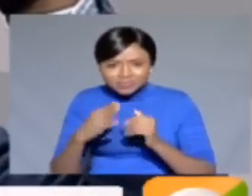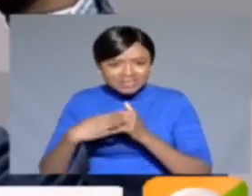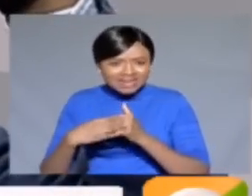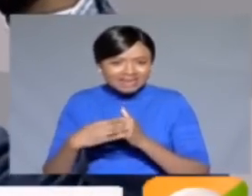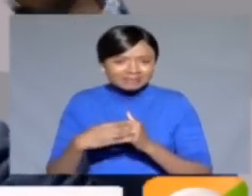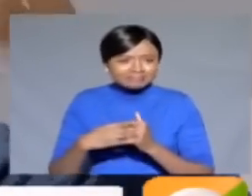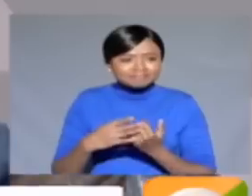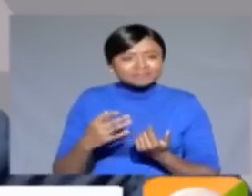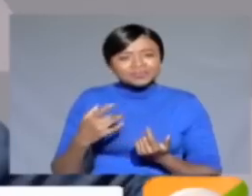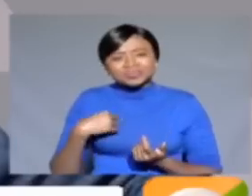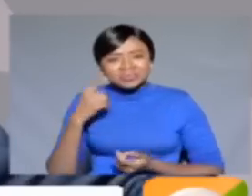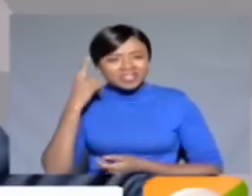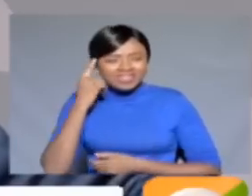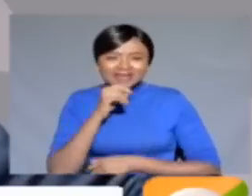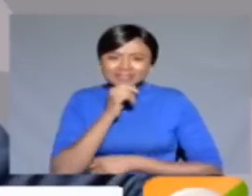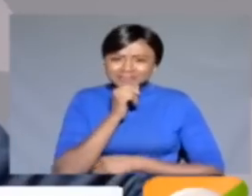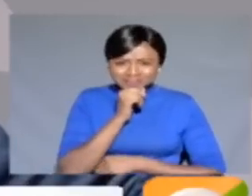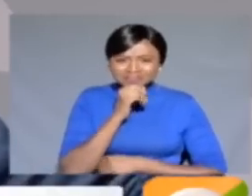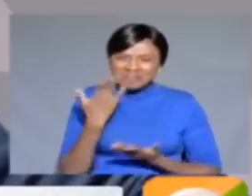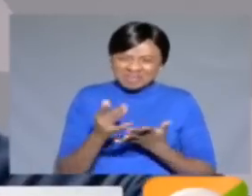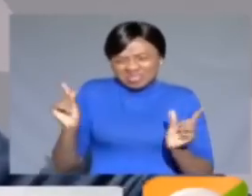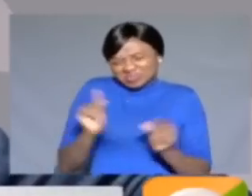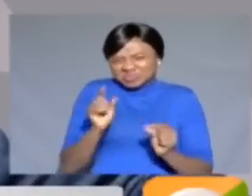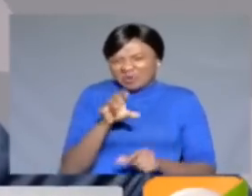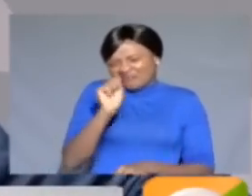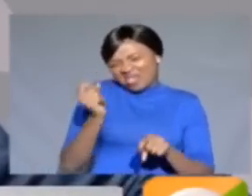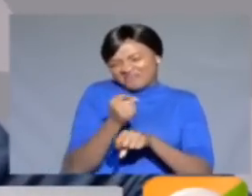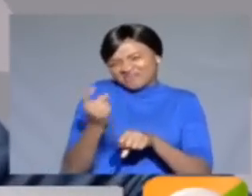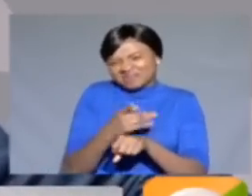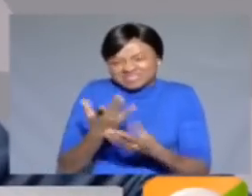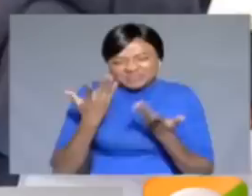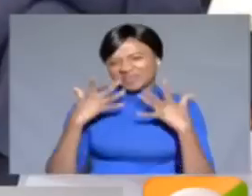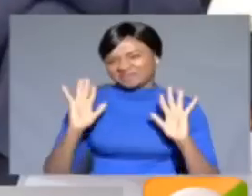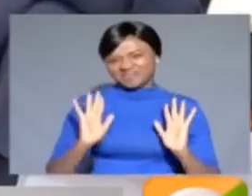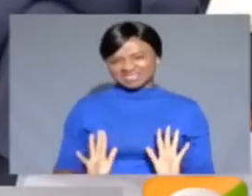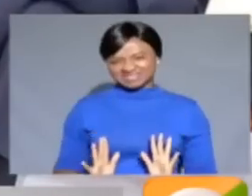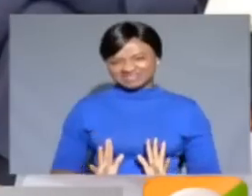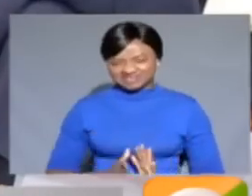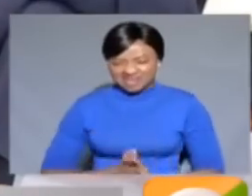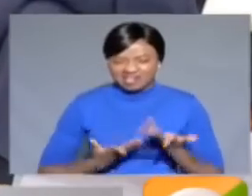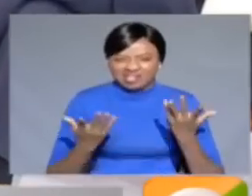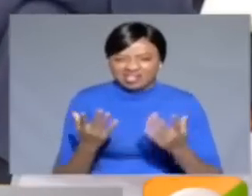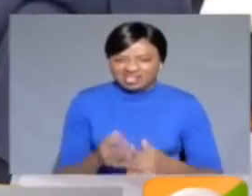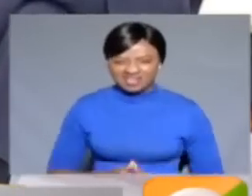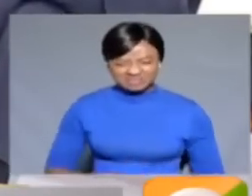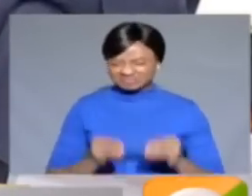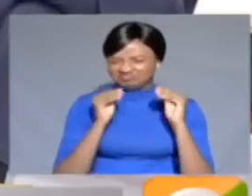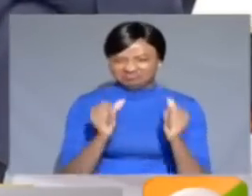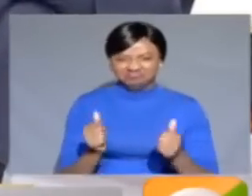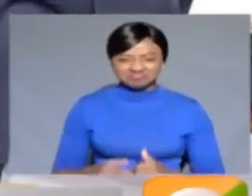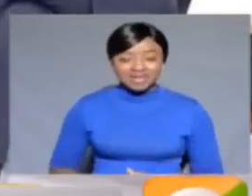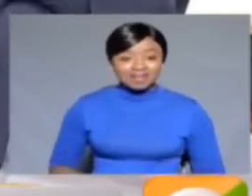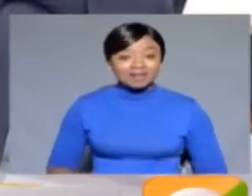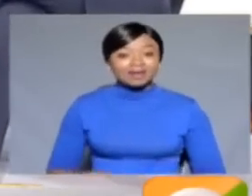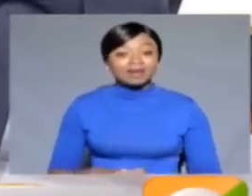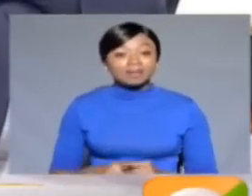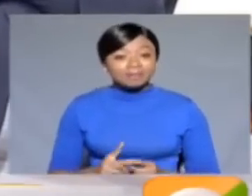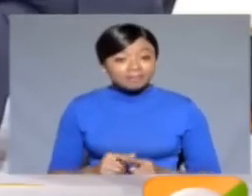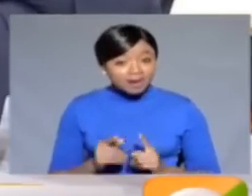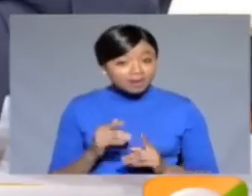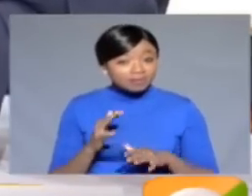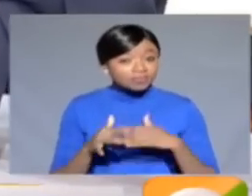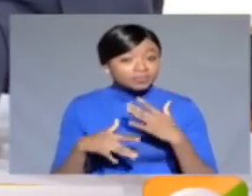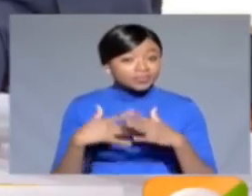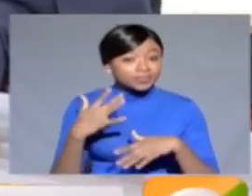know, we would then think, yeah, but we can probably do it in five. In half that time, yeah. So it actually turned out to be 9 months